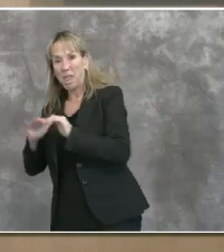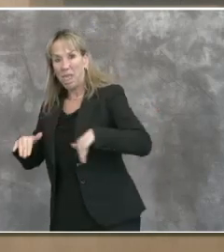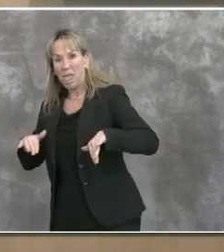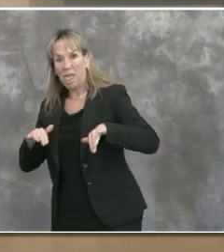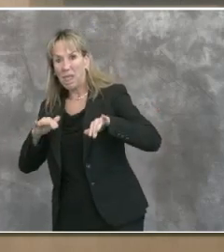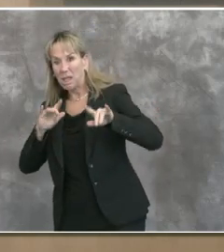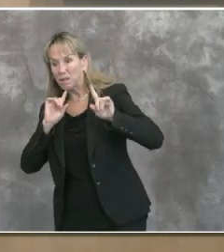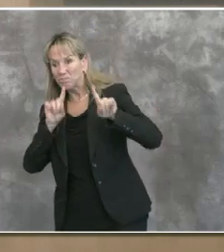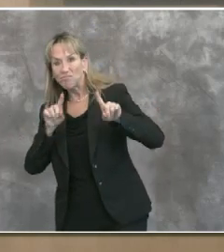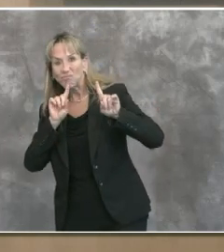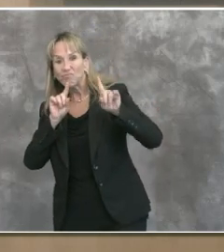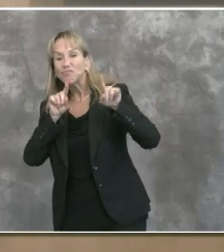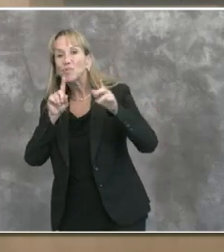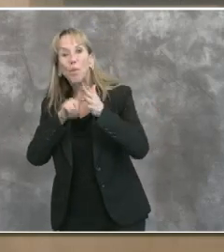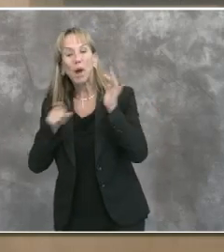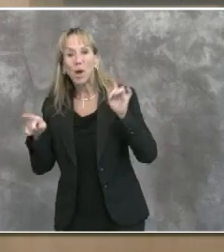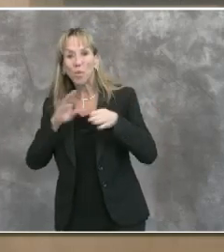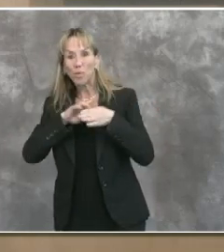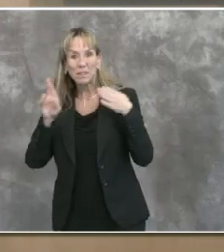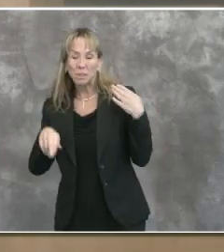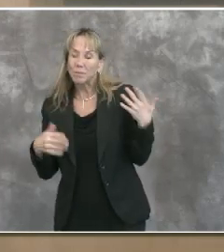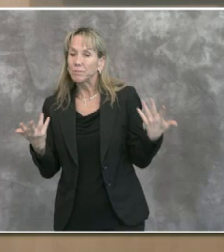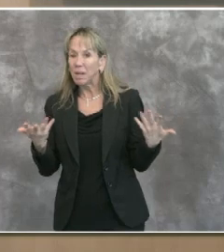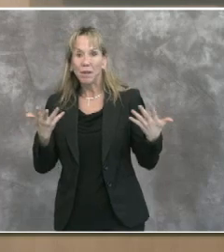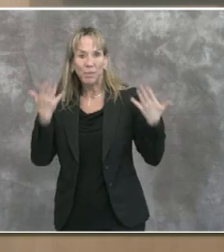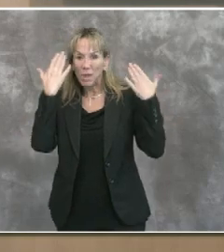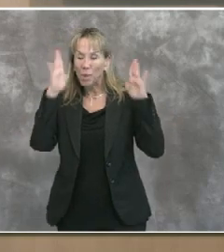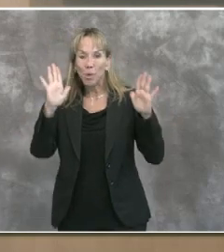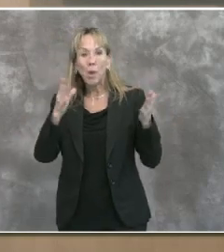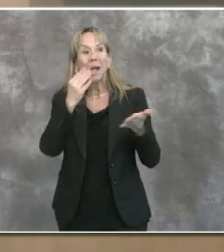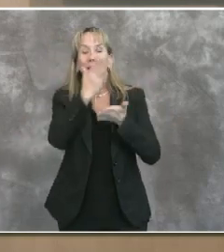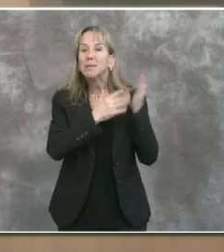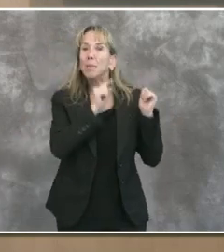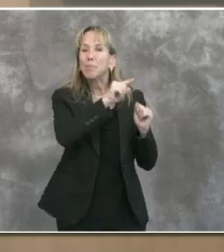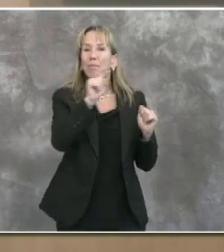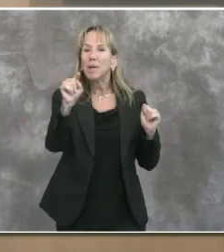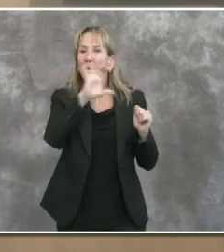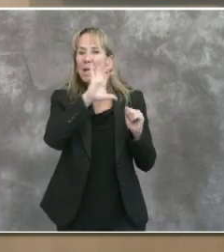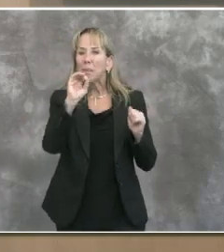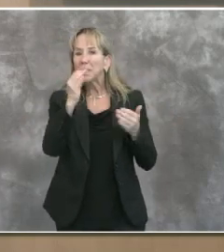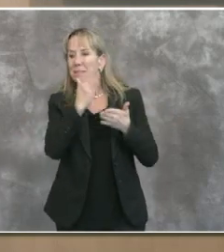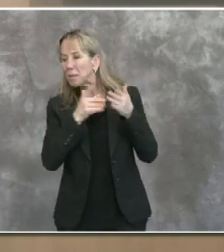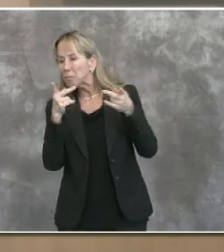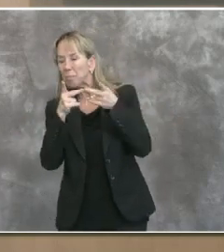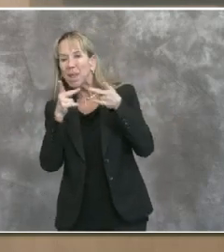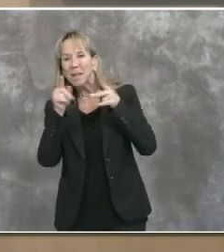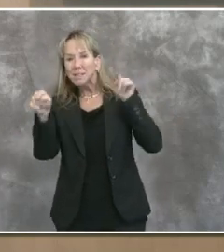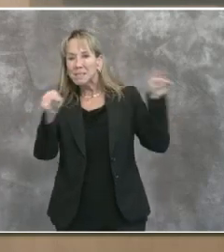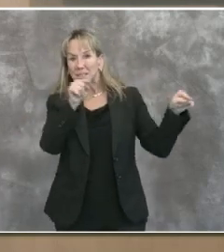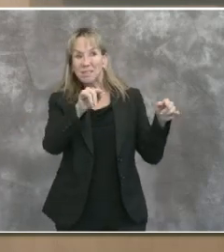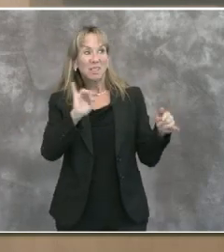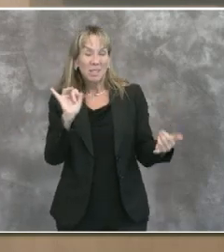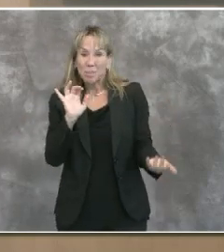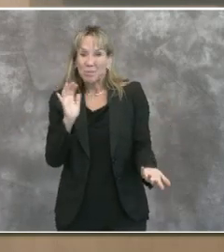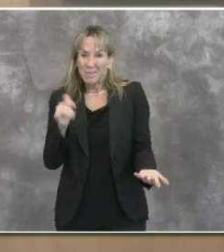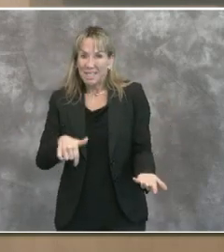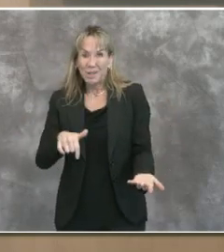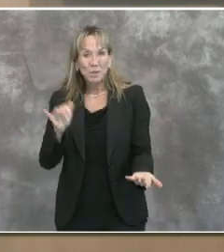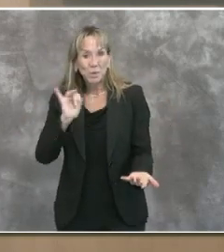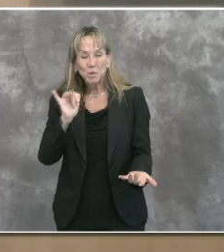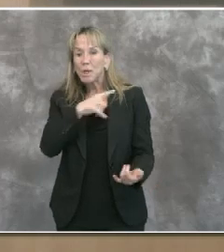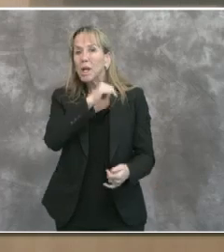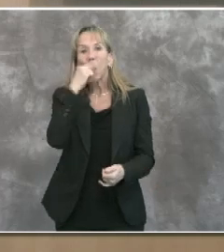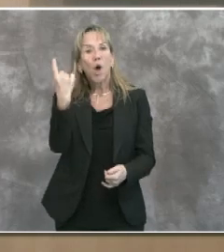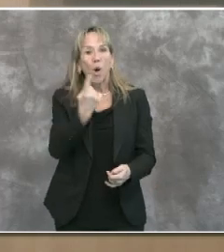some of these companies that are providing some of these tests at sites, even in the county,